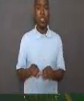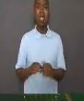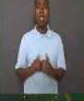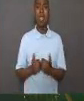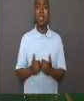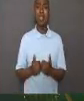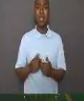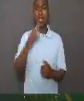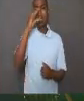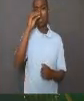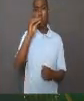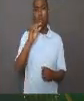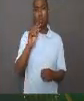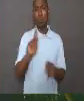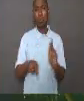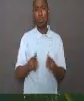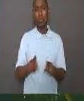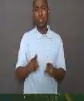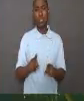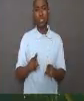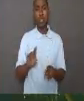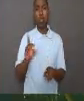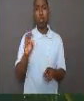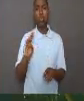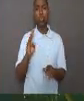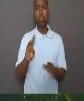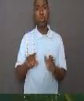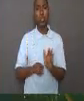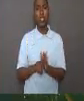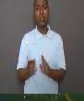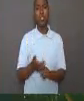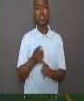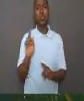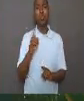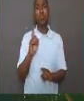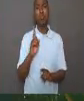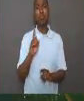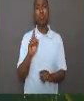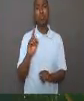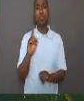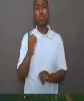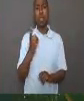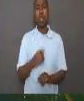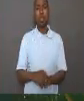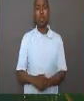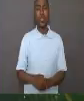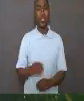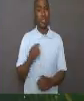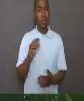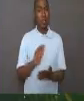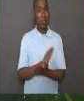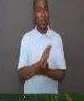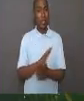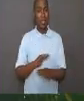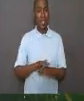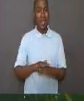tapeworms? Take a few minutes to write down your answer on a sheet